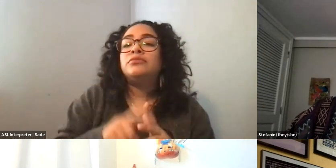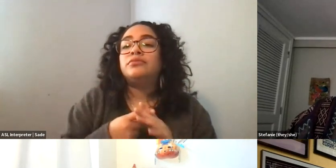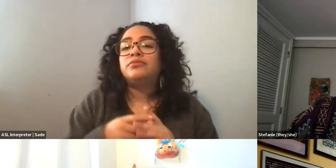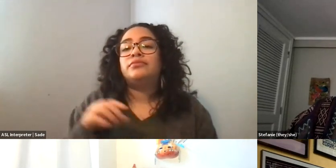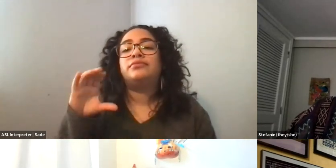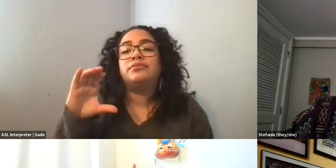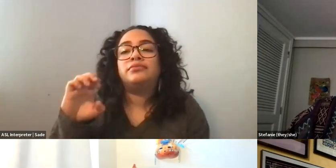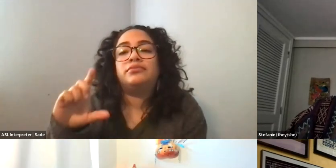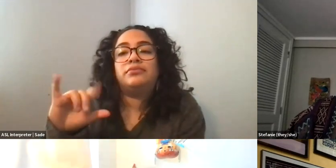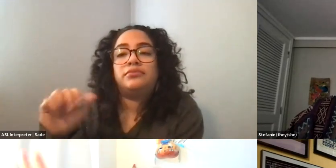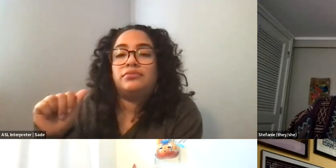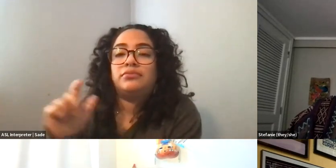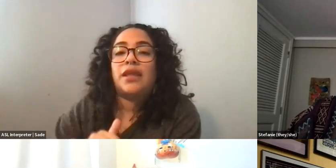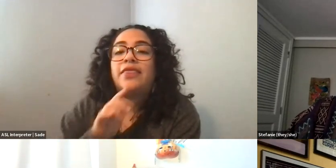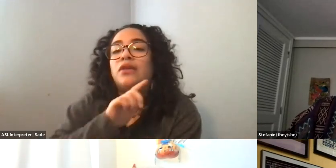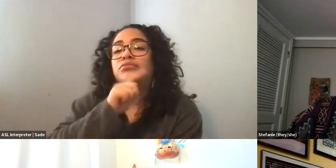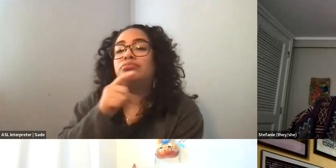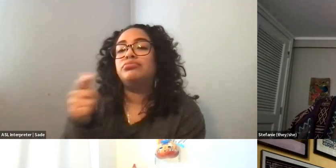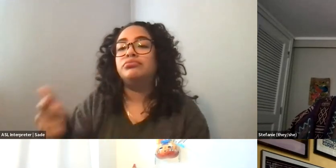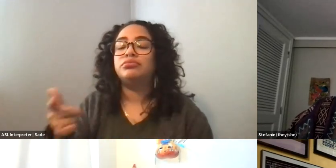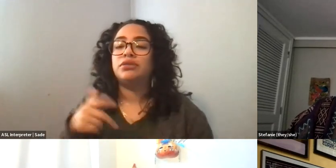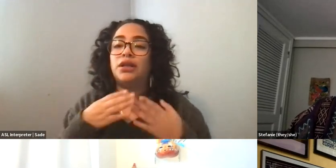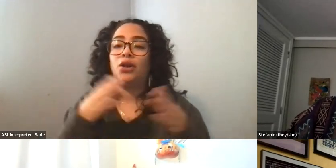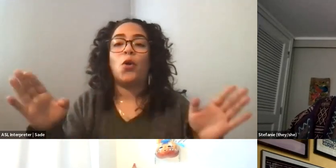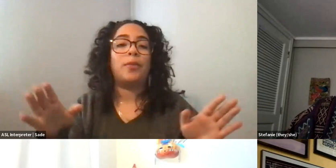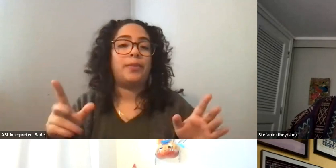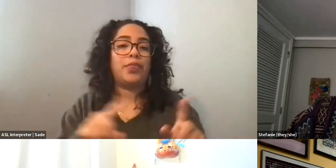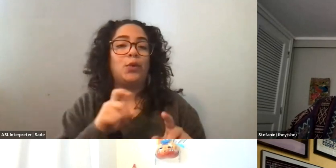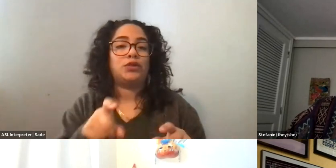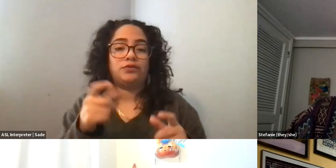Celia first, and then kind of open the question to the rest of the panel.